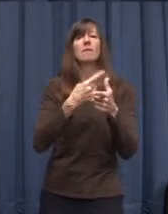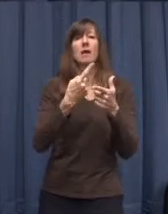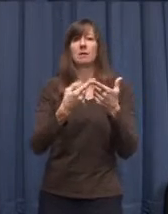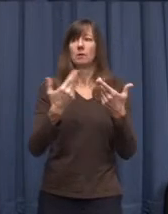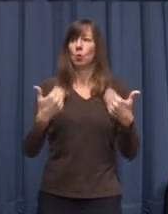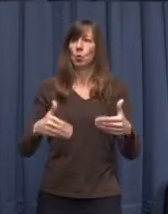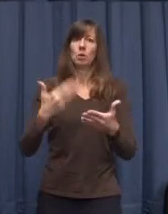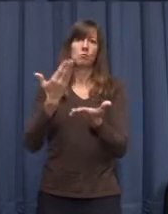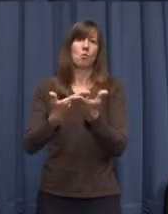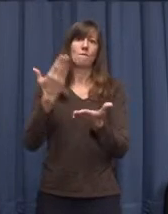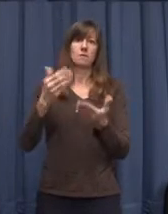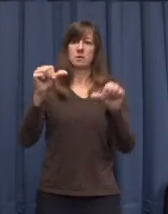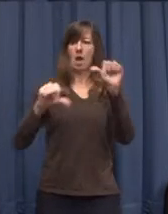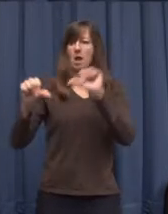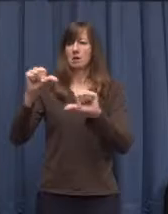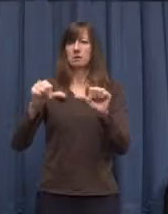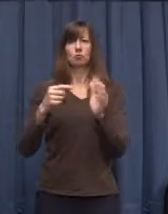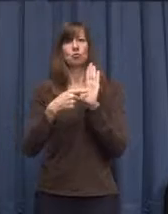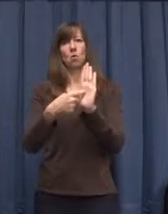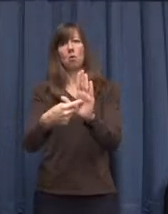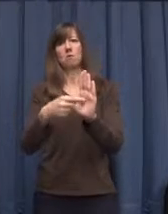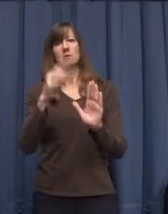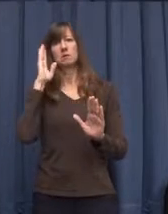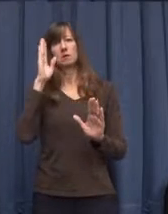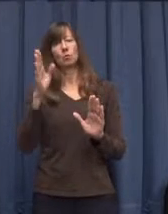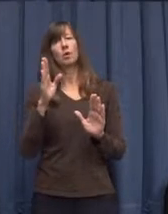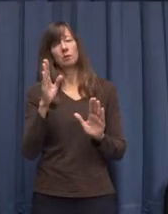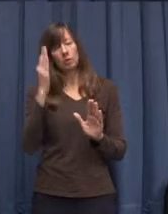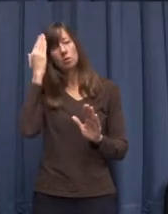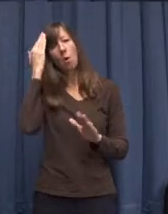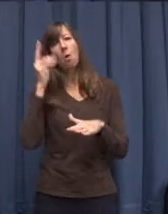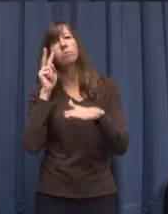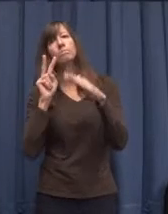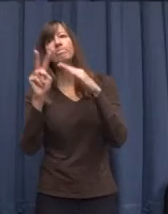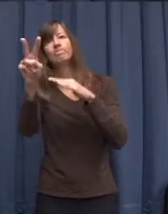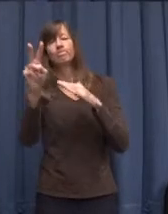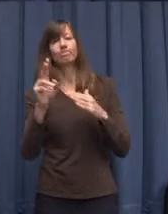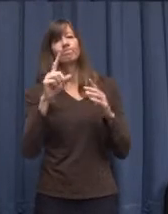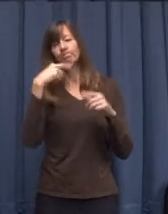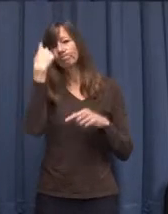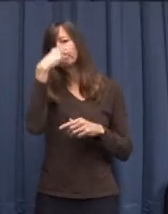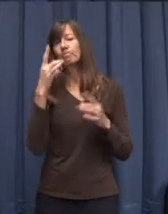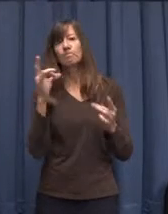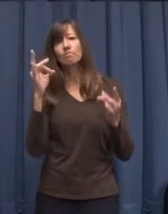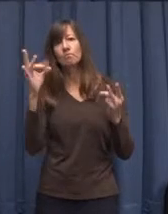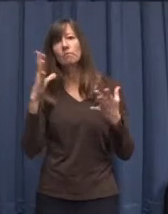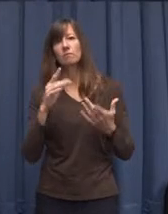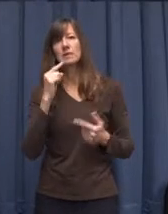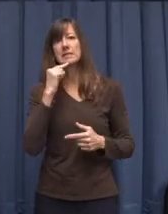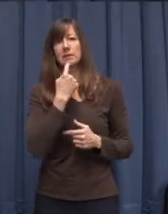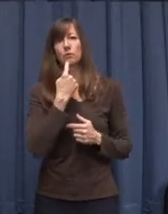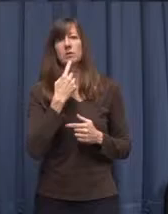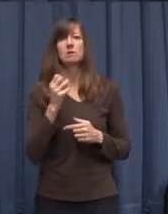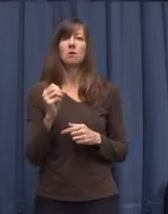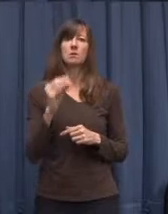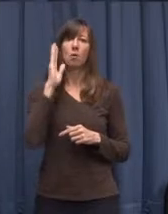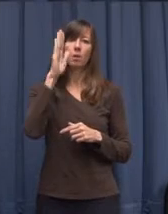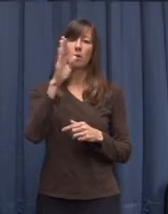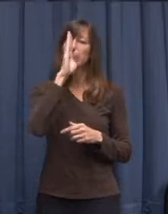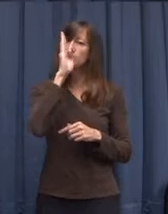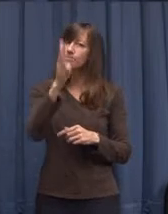At this point, we just have to be honest and candid about that, and that's really what I will continue to do as we go